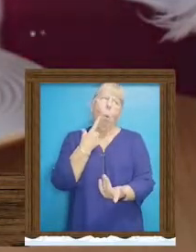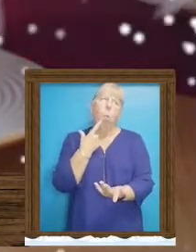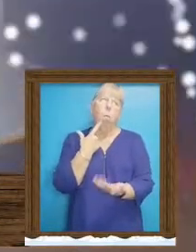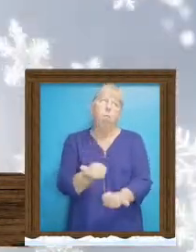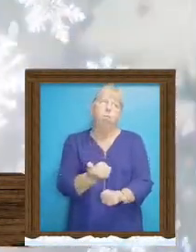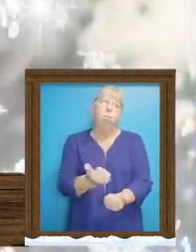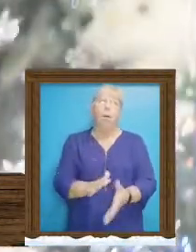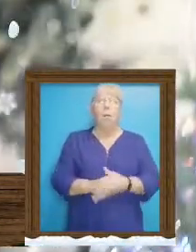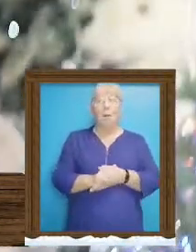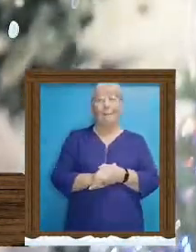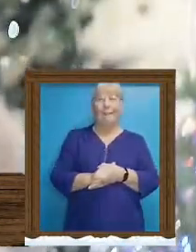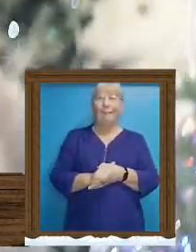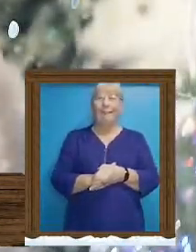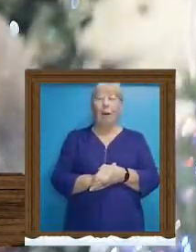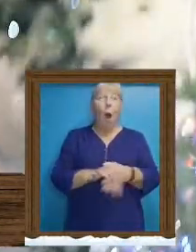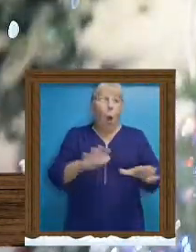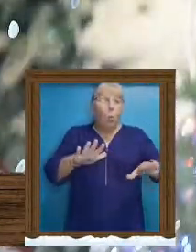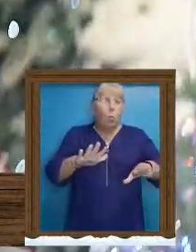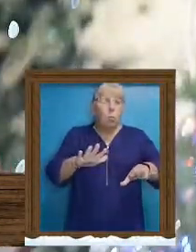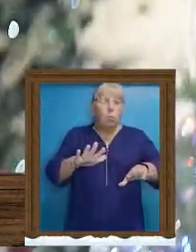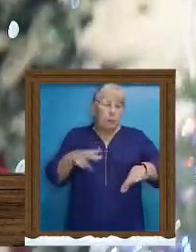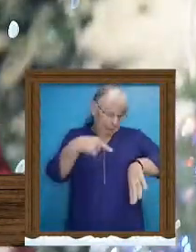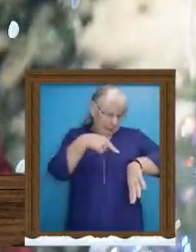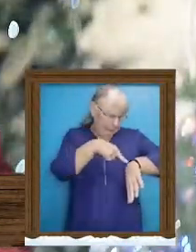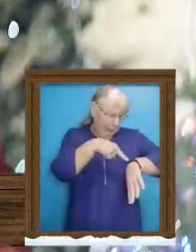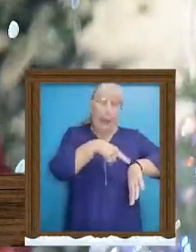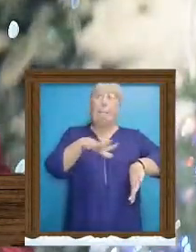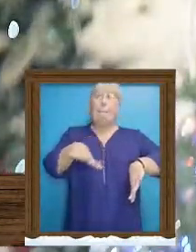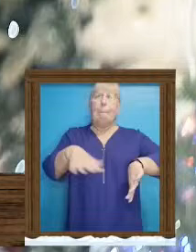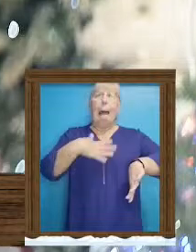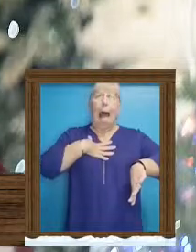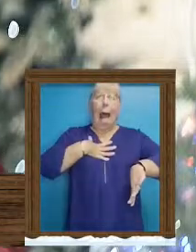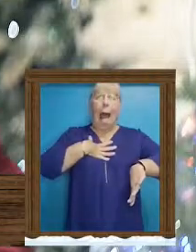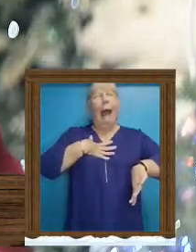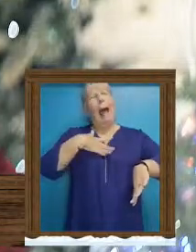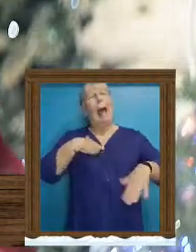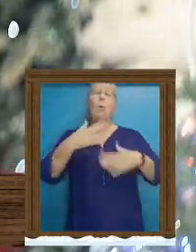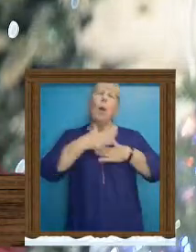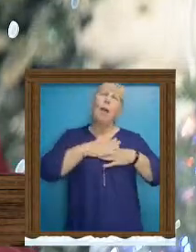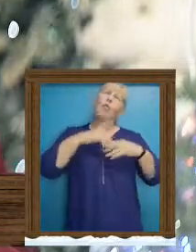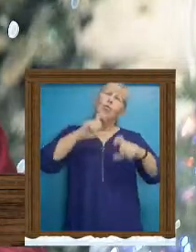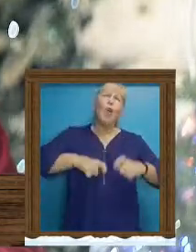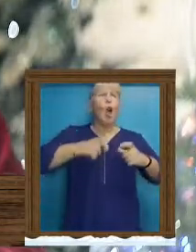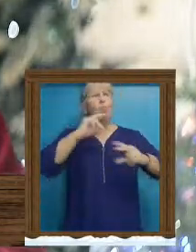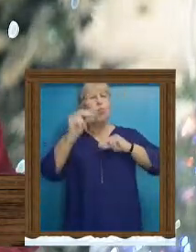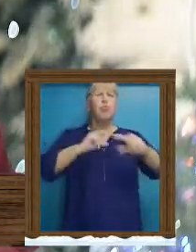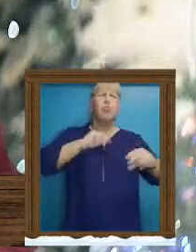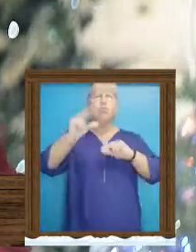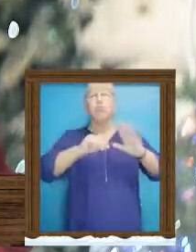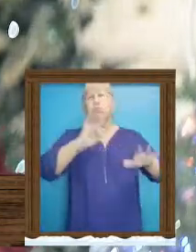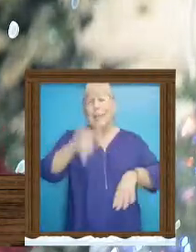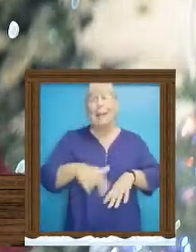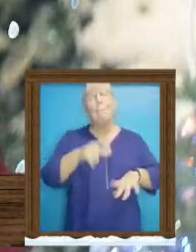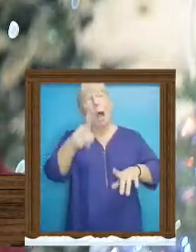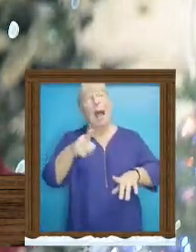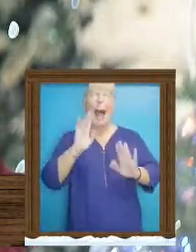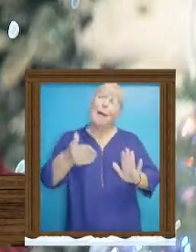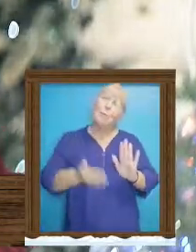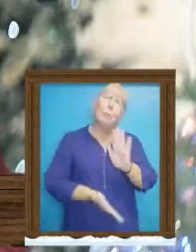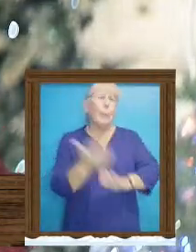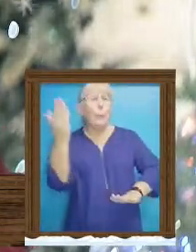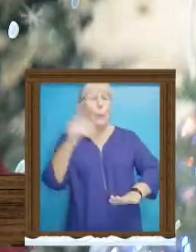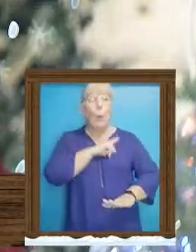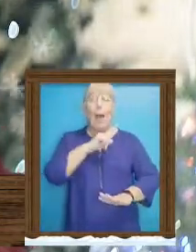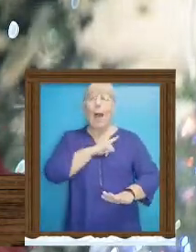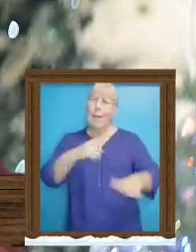scrumptious. Oh dear, will you look at the time? I would love to stay and chat, I really, really would. But I must be getting on